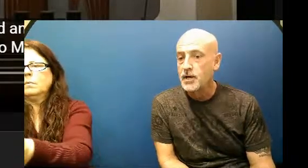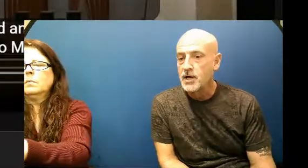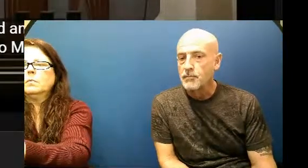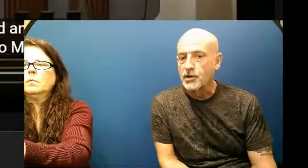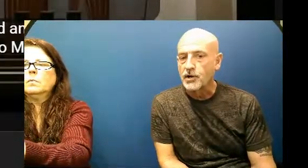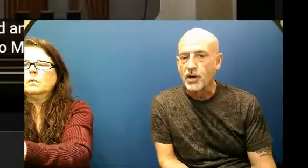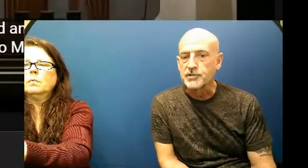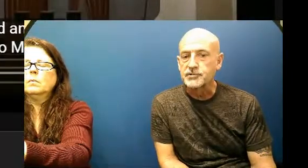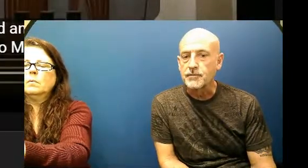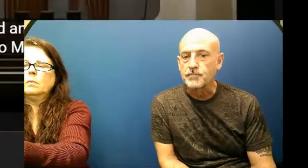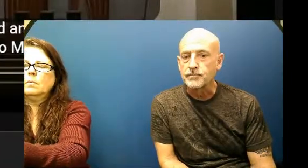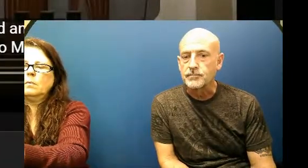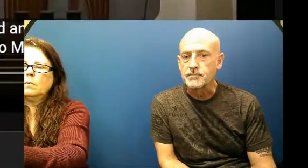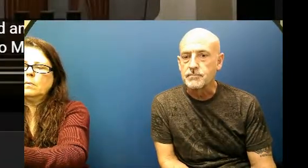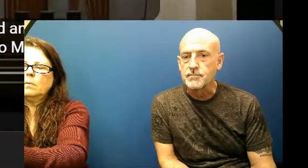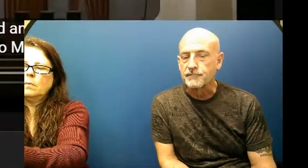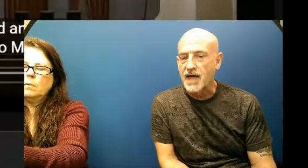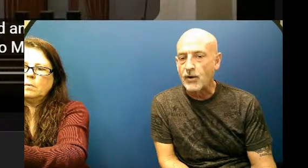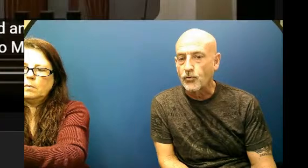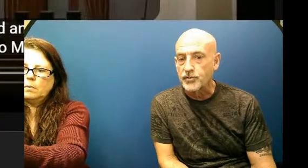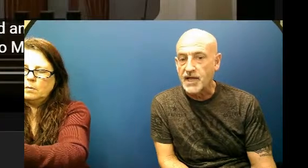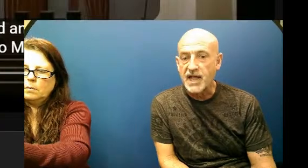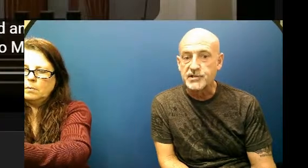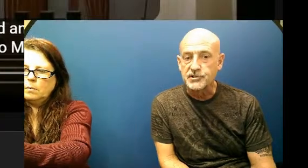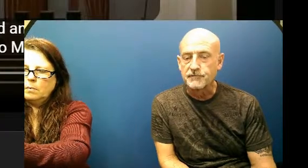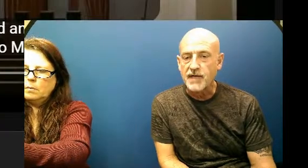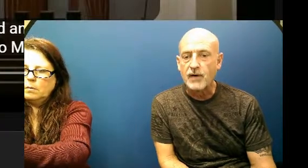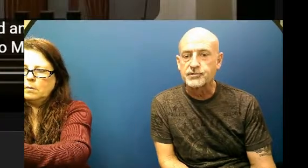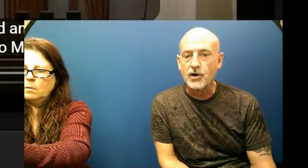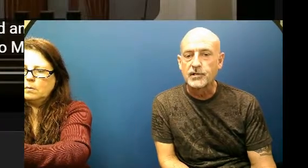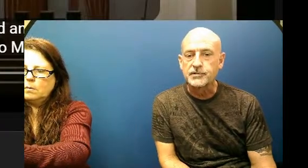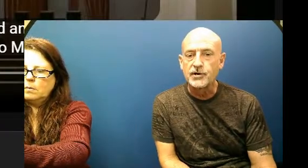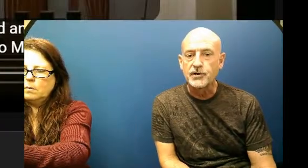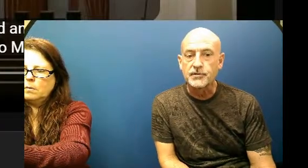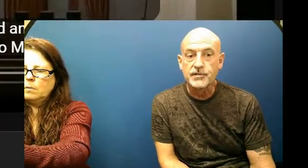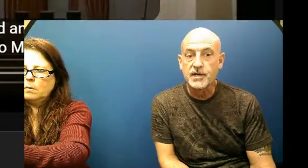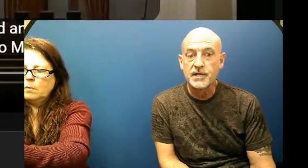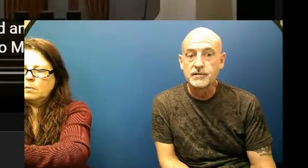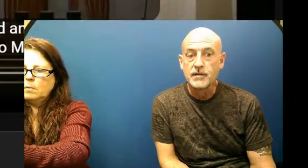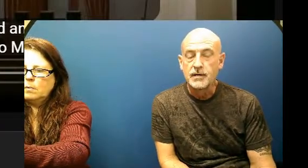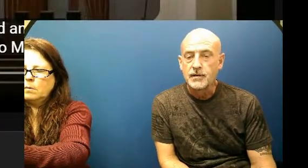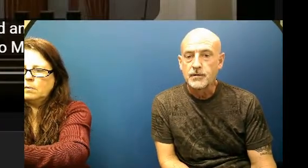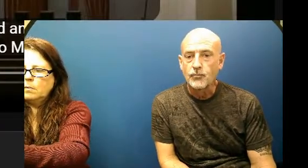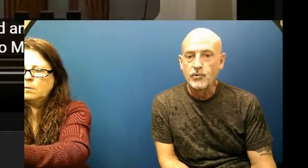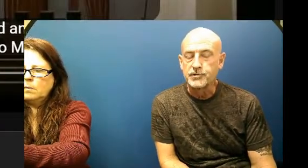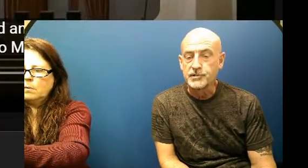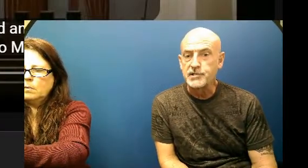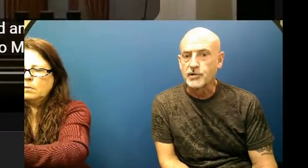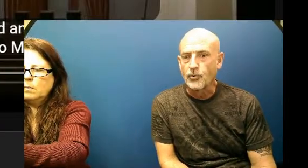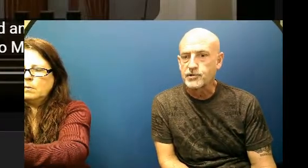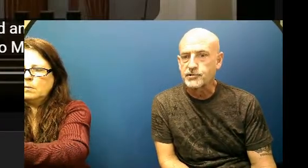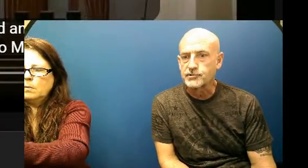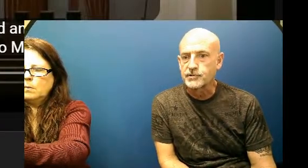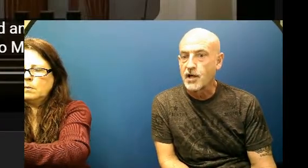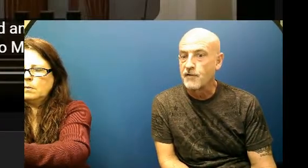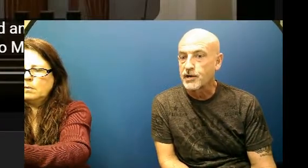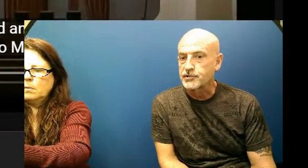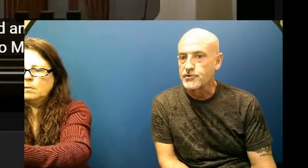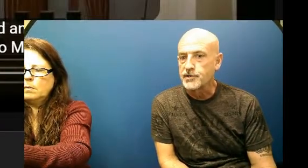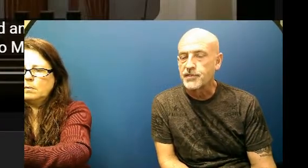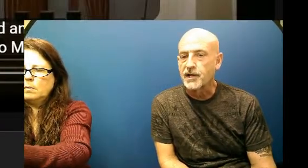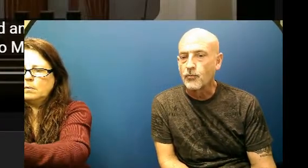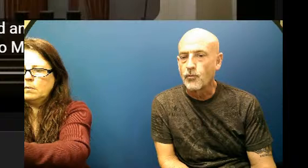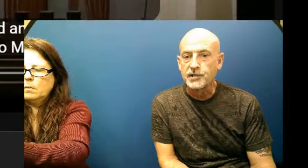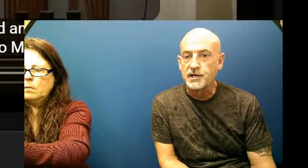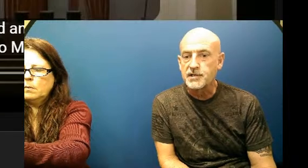people. Because if that were the case, and if that was all it took, then we wouldn't need the courts, because the government